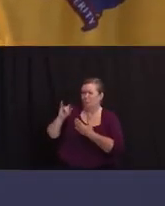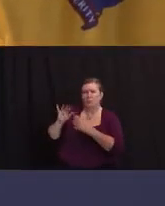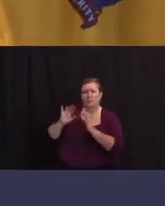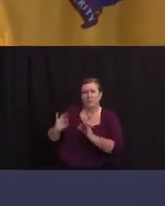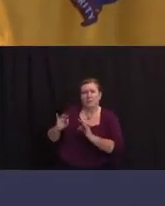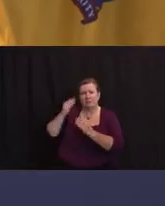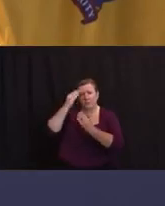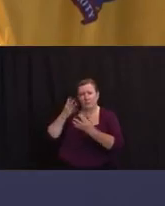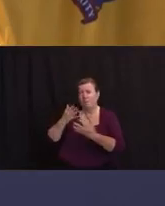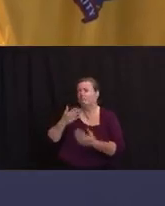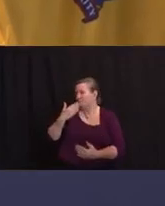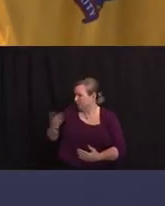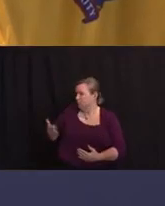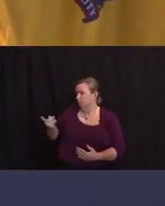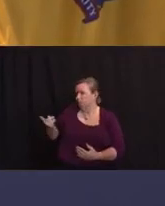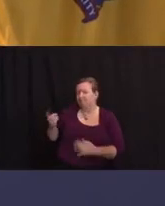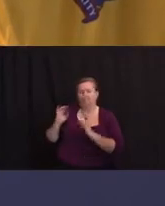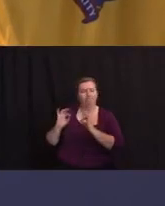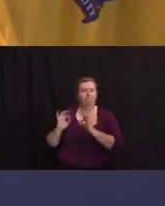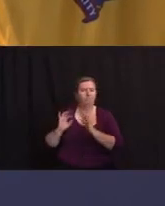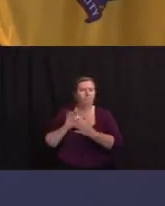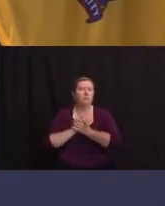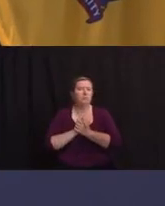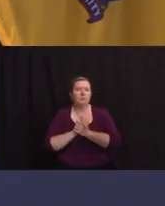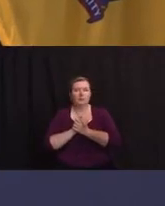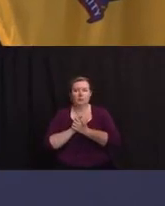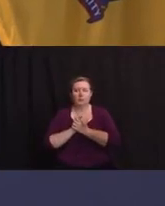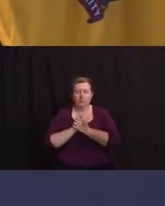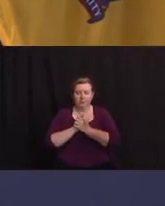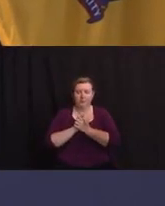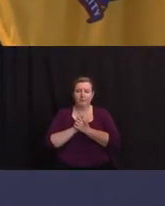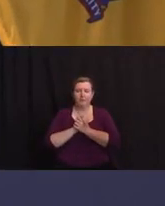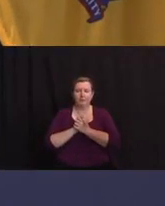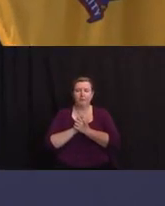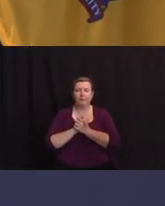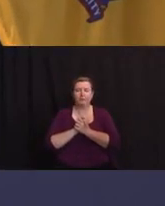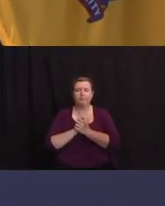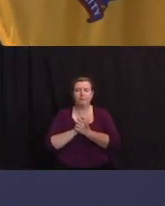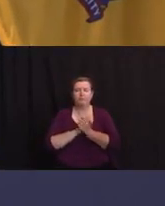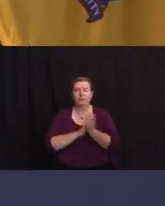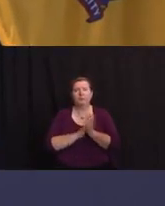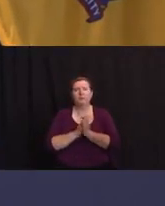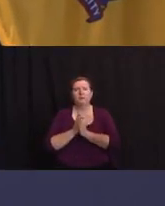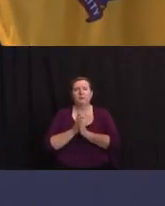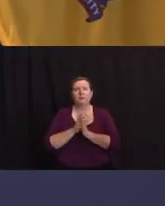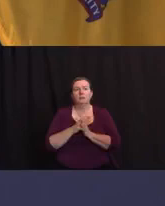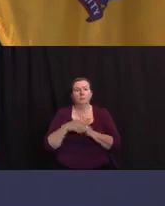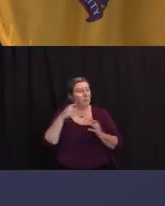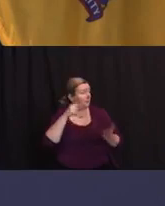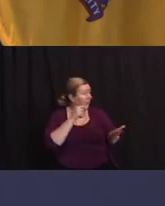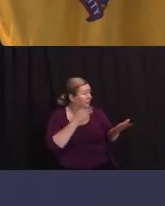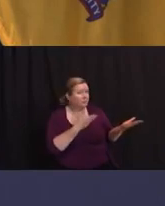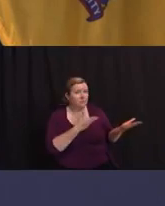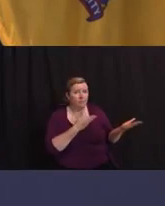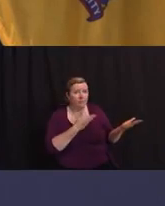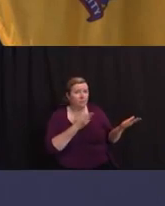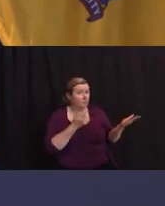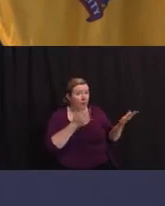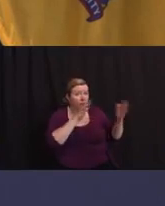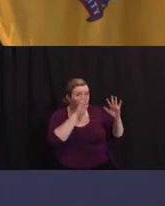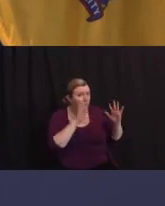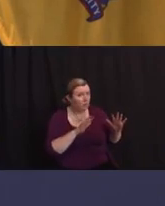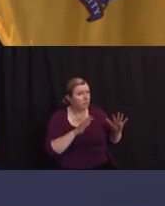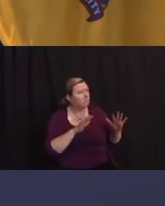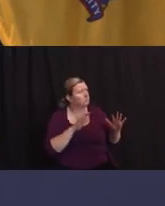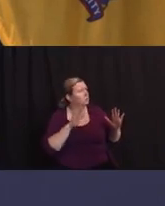the comments that are unique today and your daily report, as always. Thank you. Pat, how are we doing? Weather feels like it's settled down a little bit,